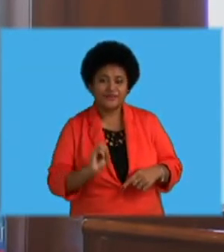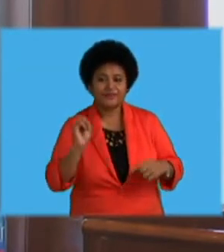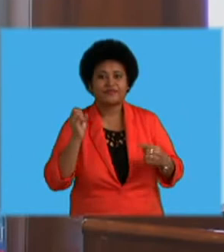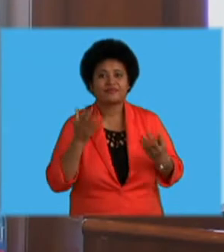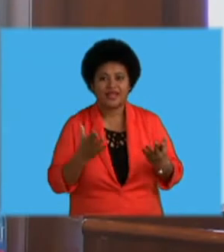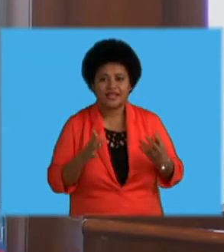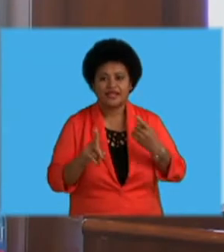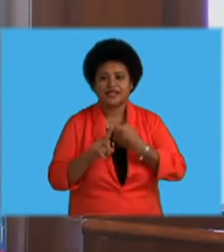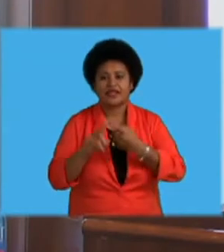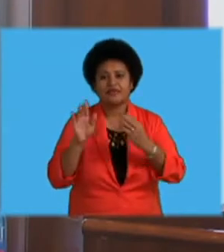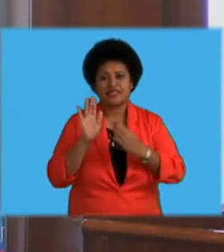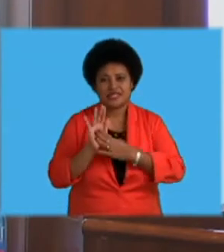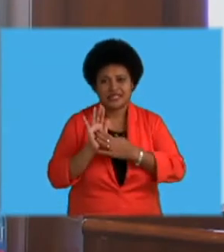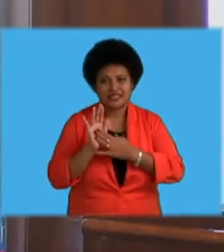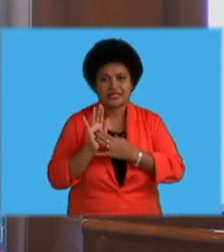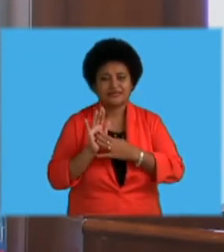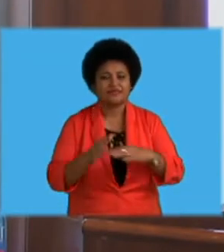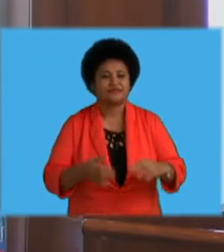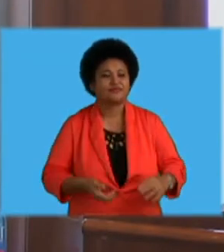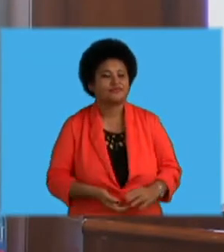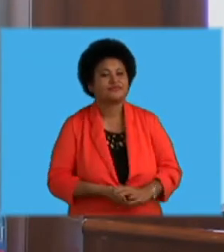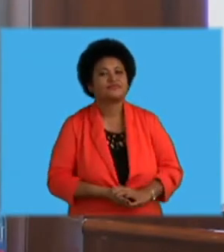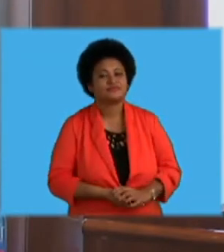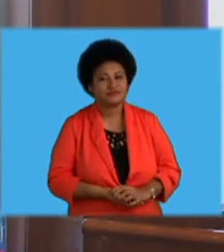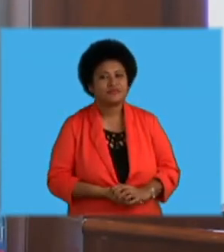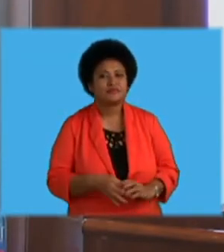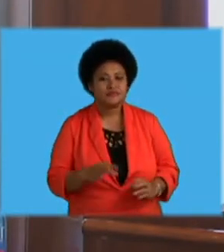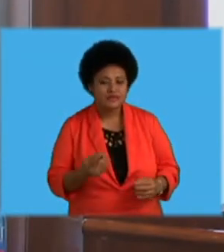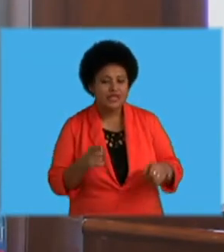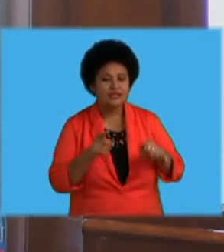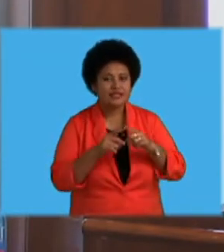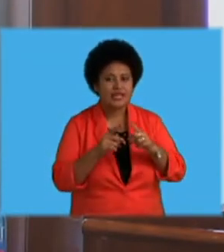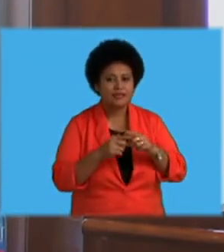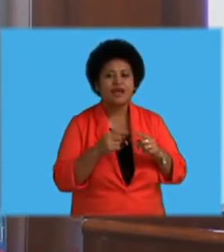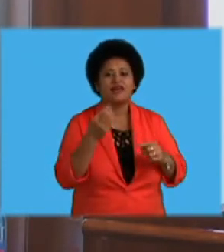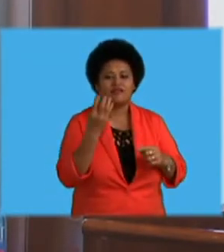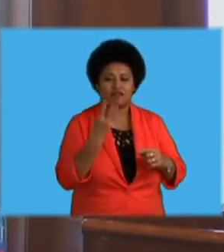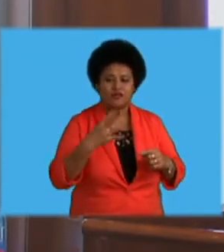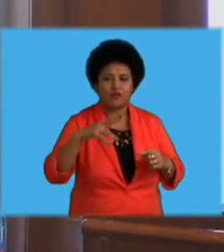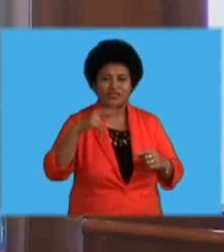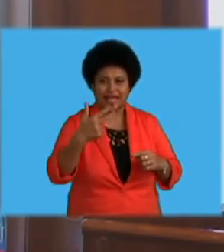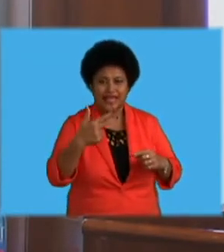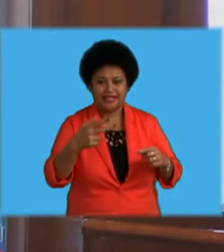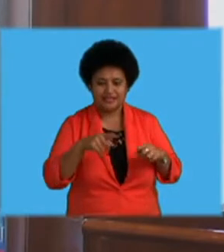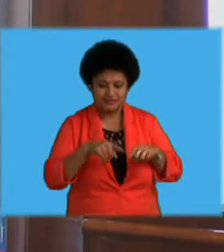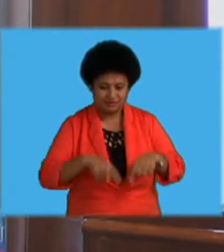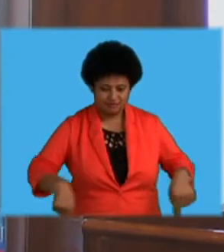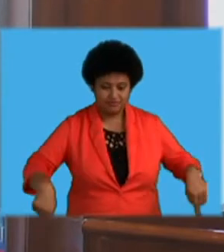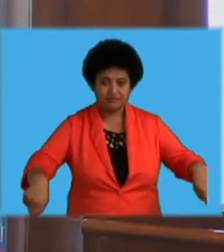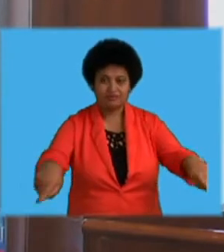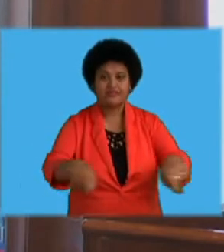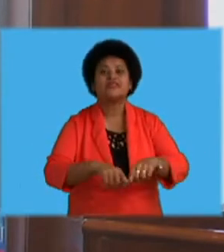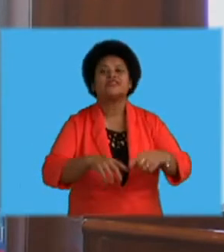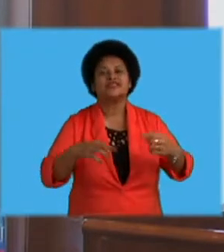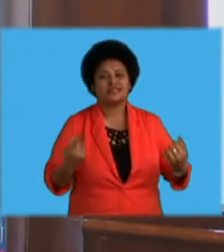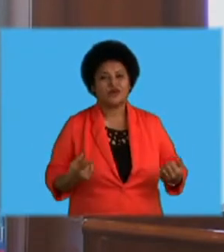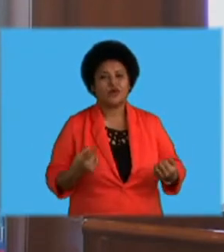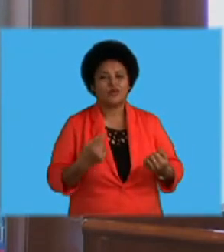the benefits derived from that are to 48,000 ordinary Fijians who are direct beneficiaries through